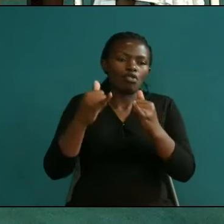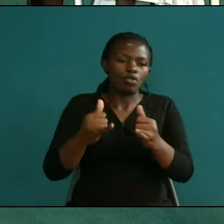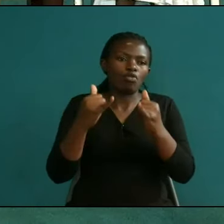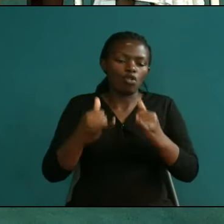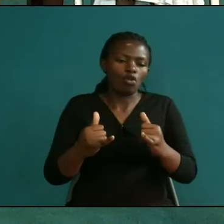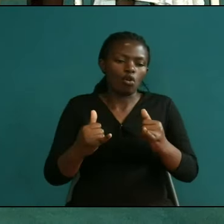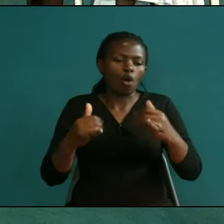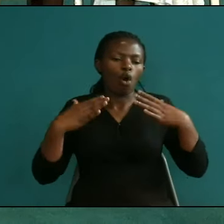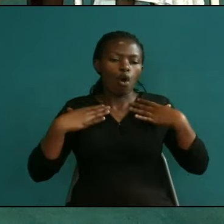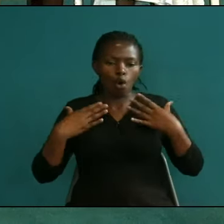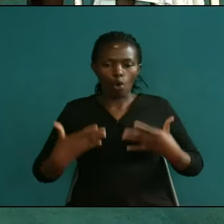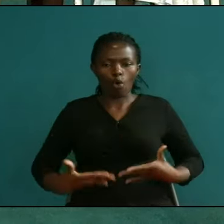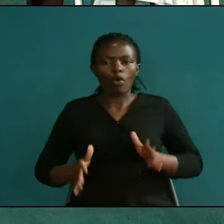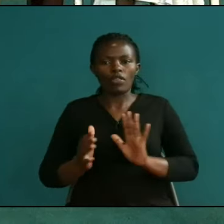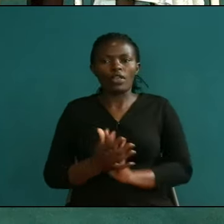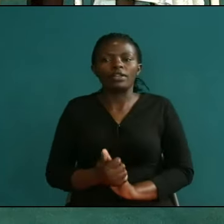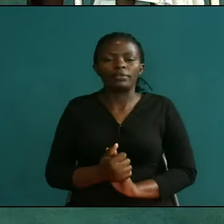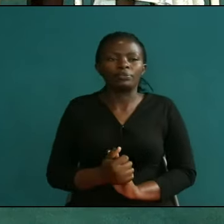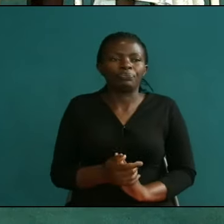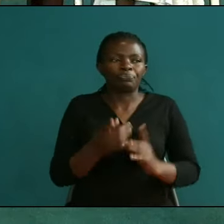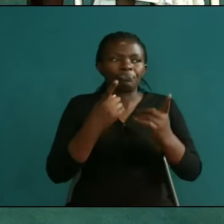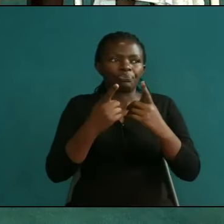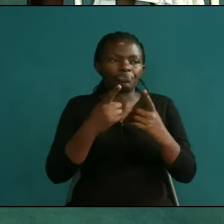He basically told Joshua that,